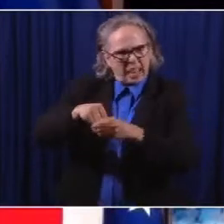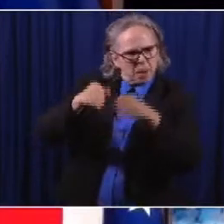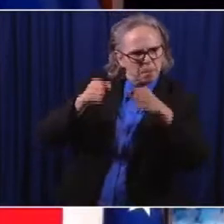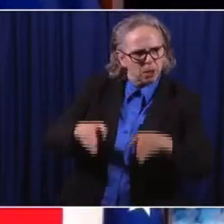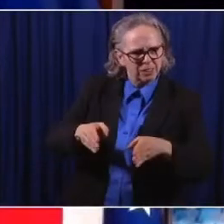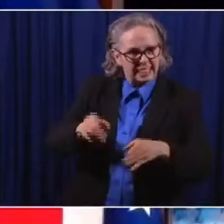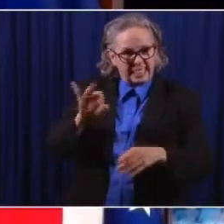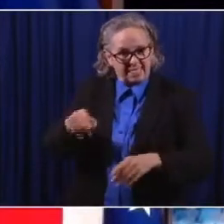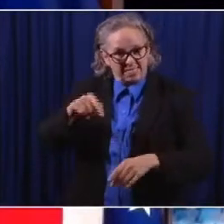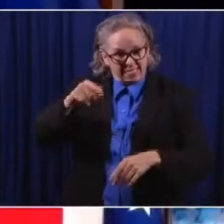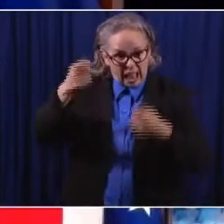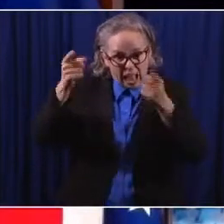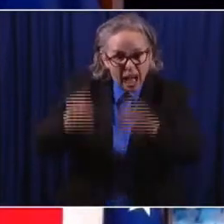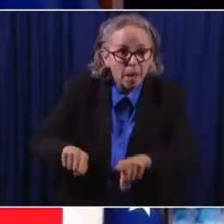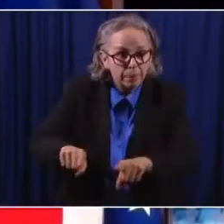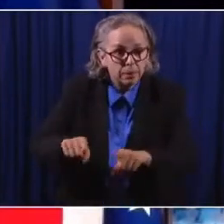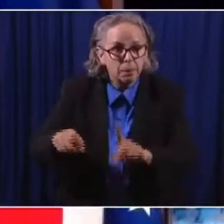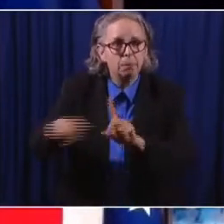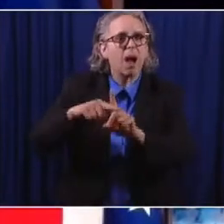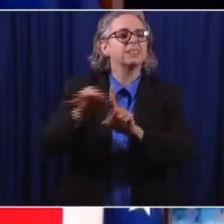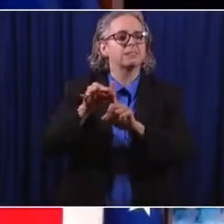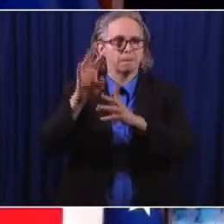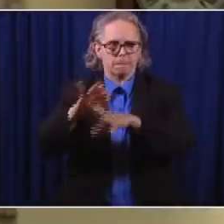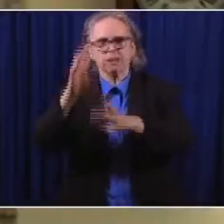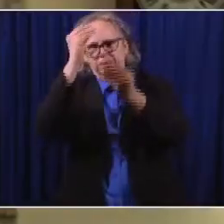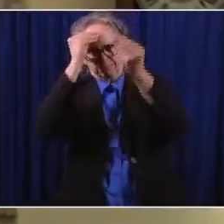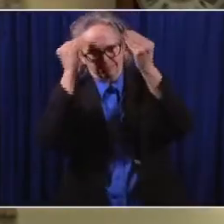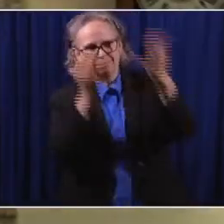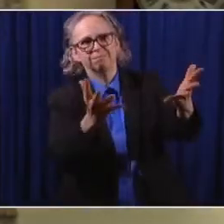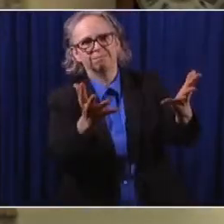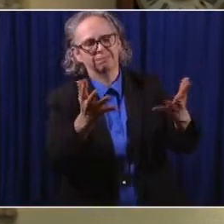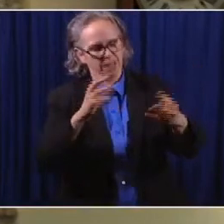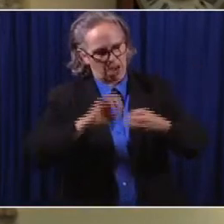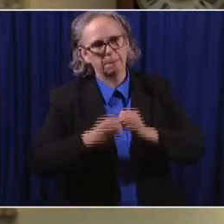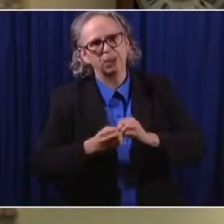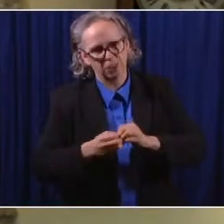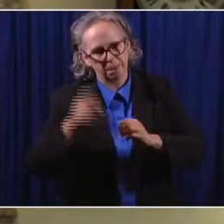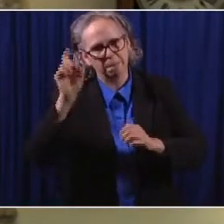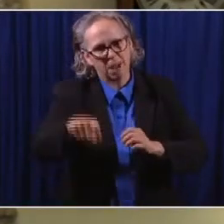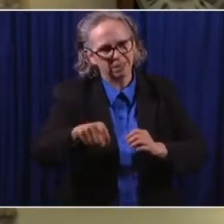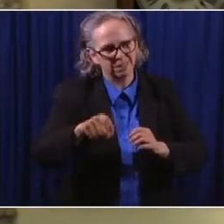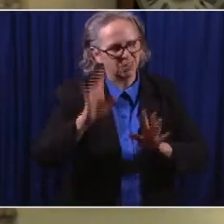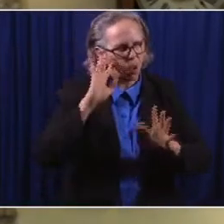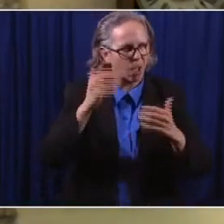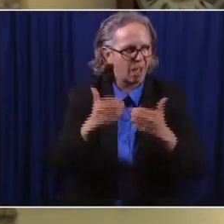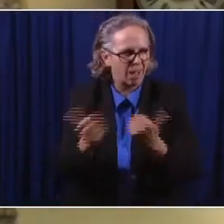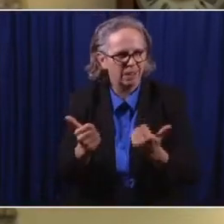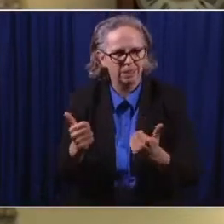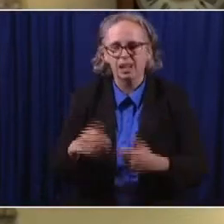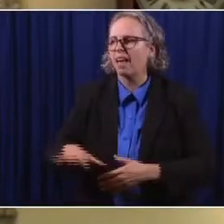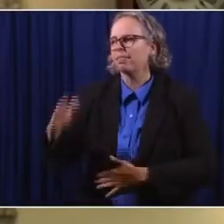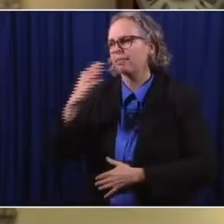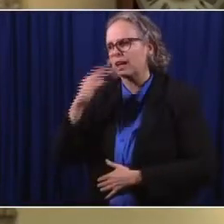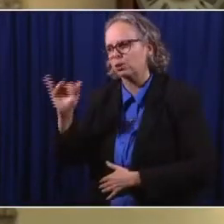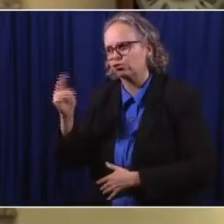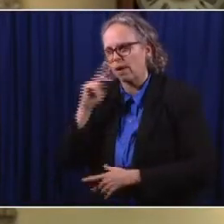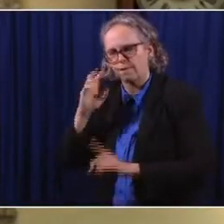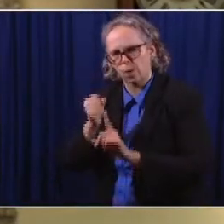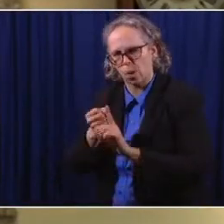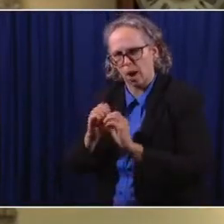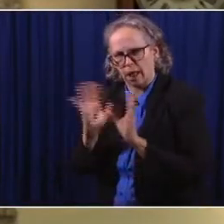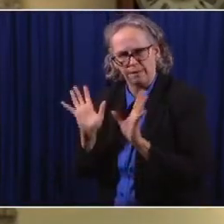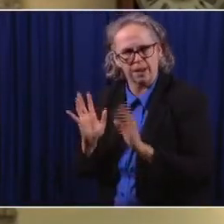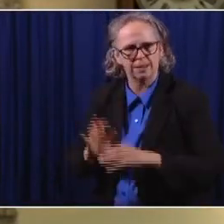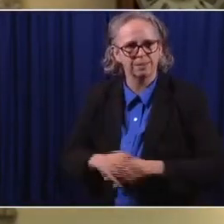that information. Okay. Thanks, John. Well, thanks, everybody. We look forward to seeing